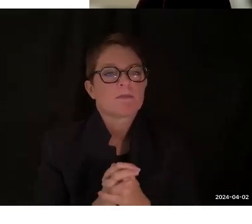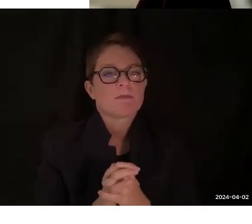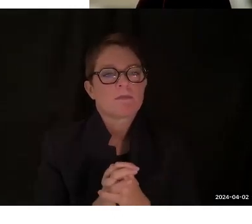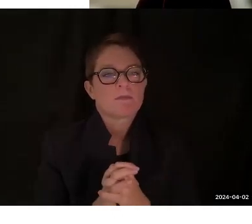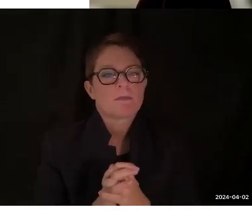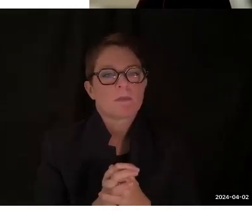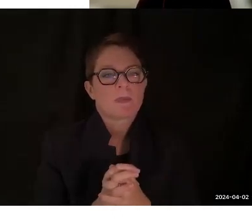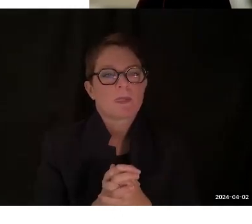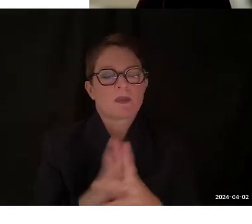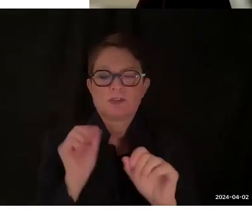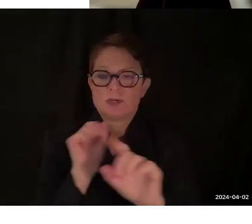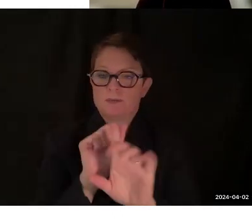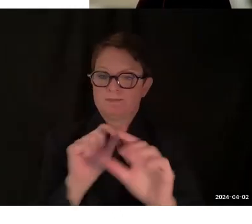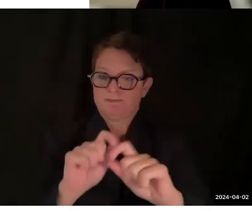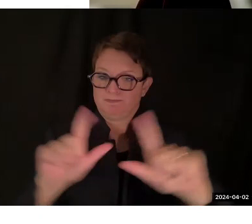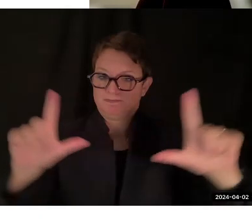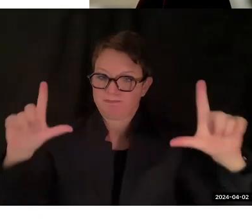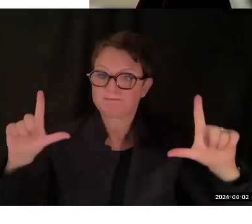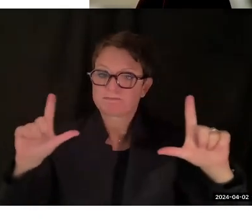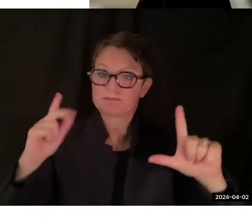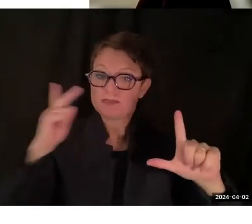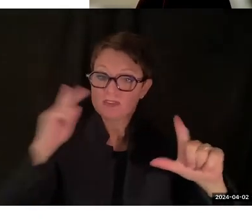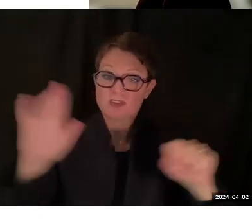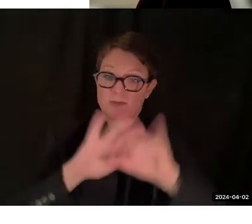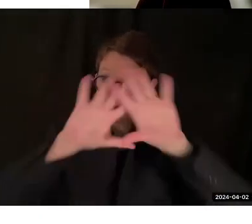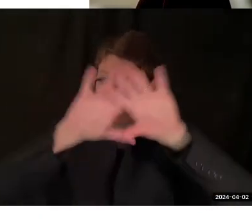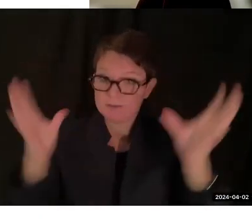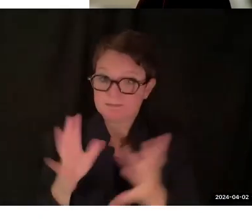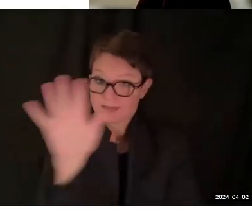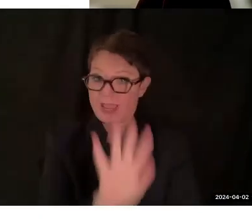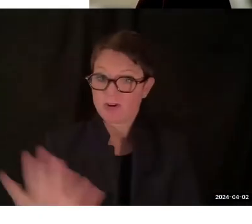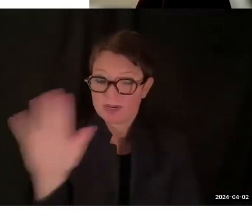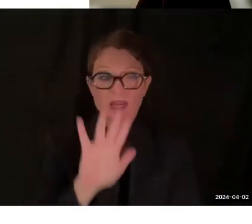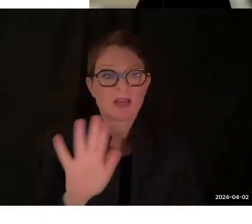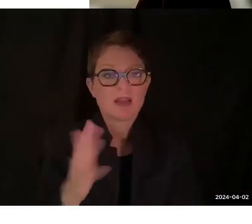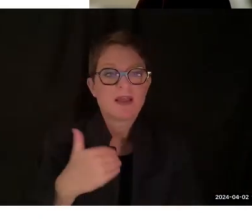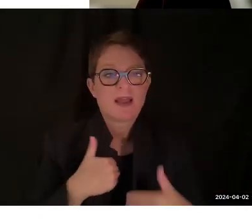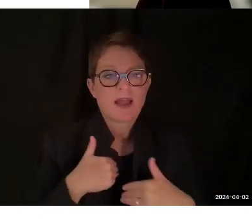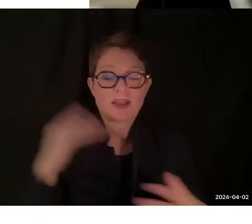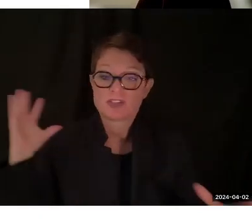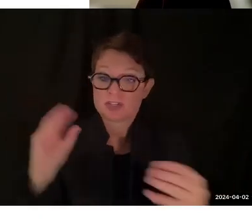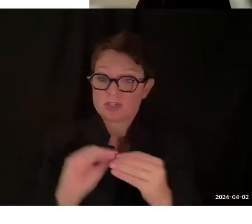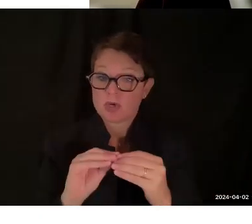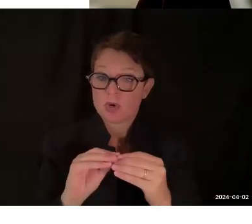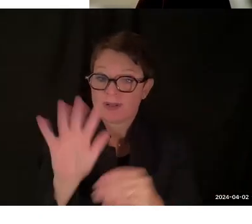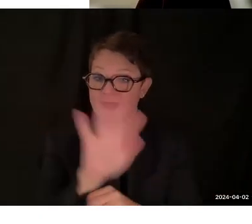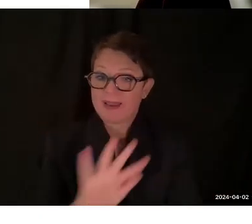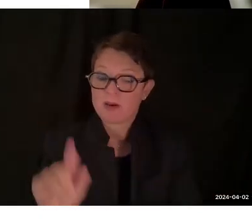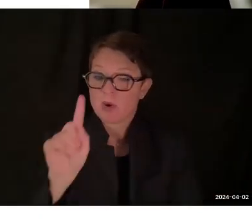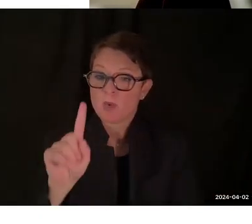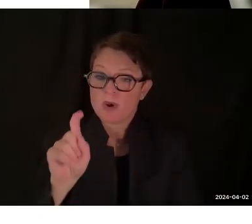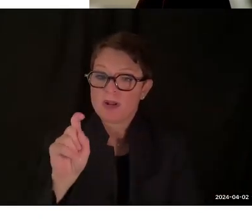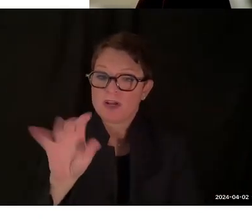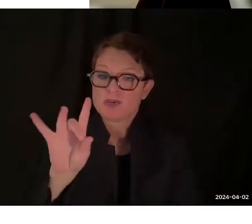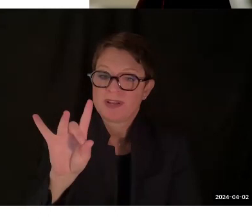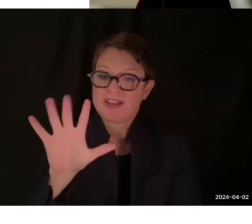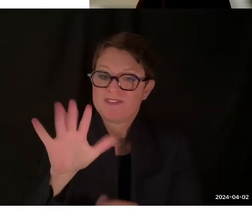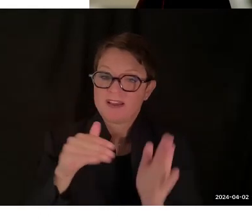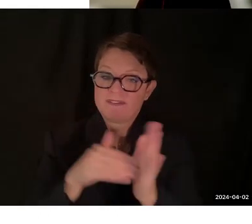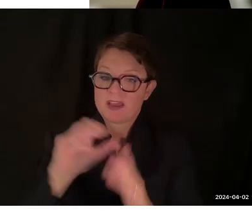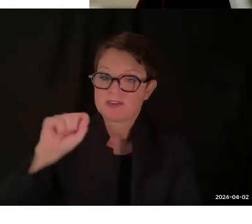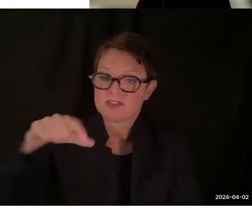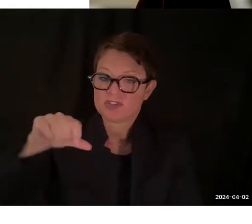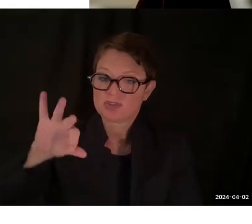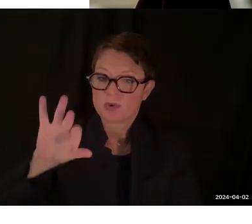So to pull back out to see the entire development, the site is comprised of a total lot area of about 185,000